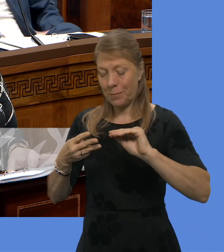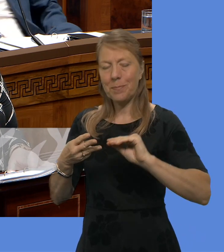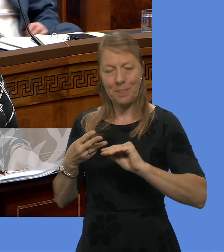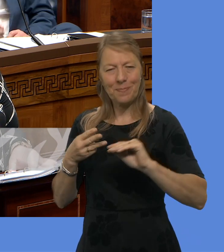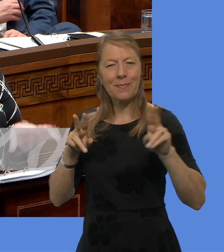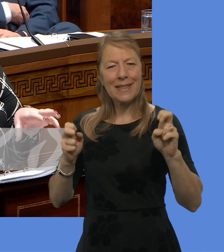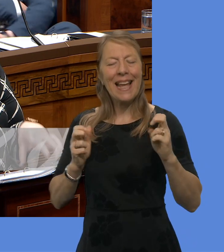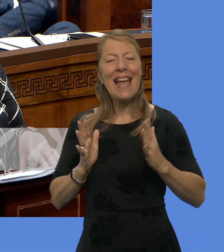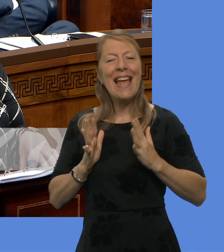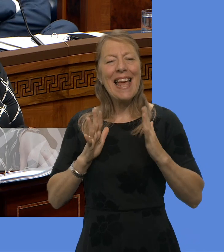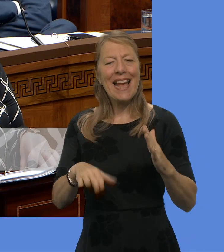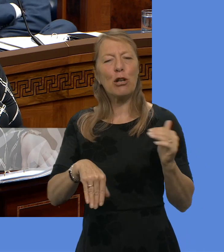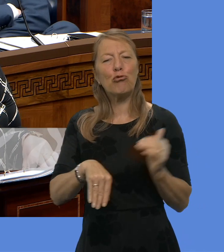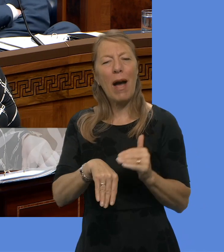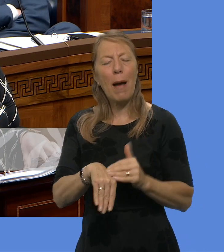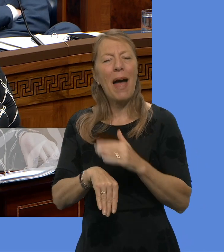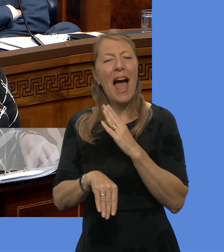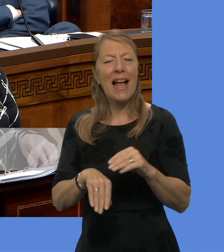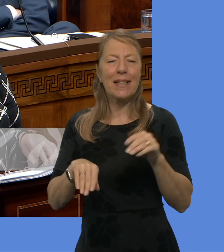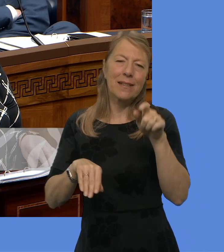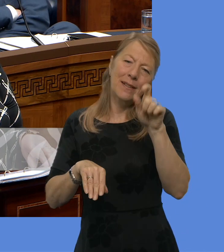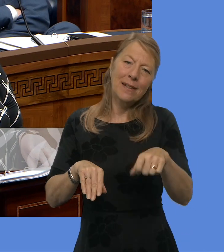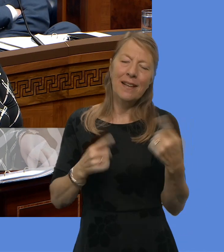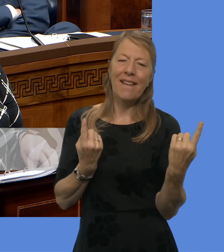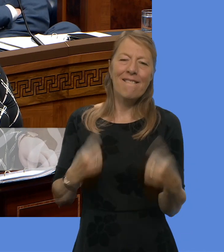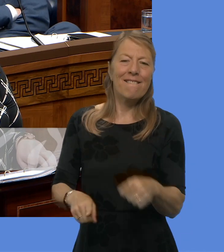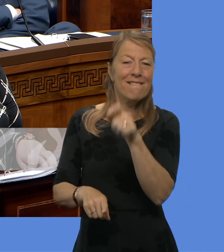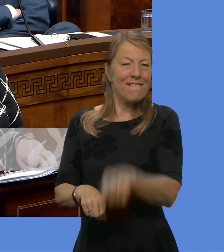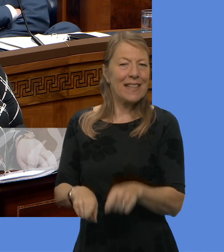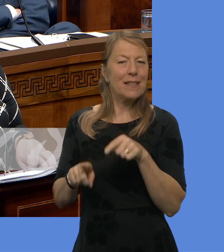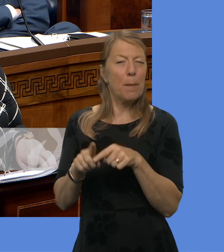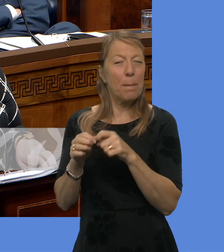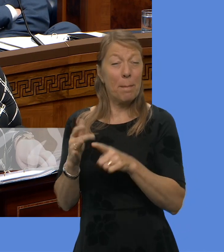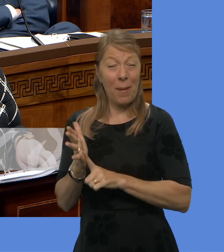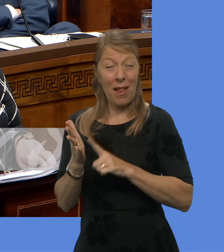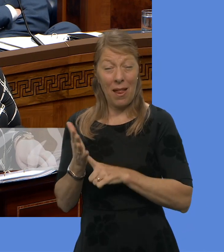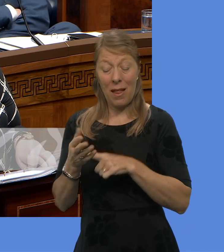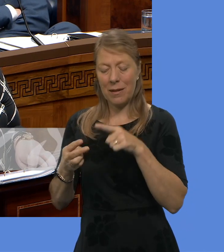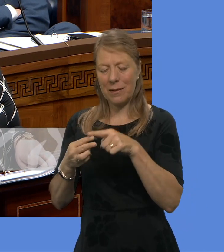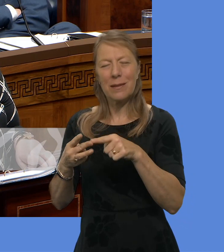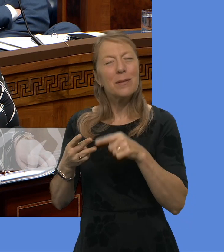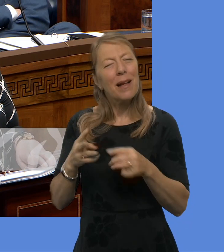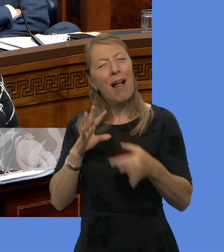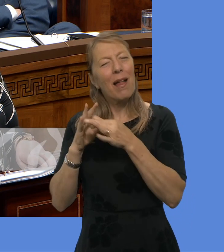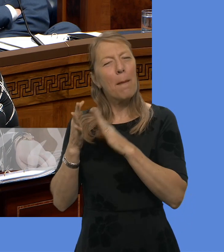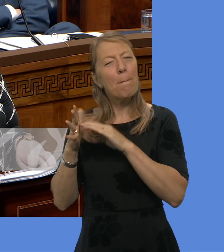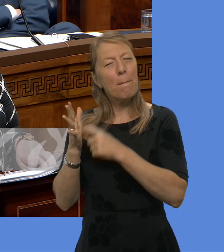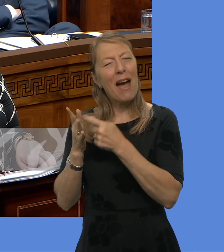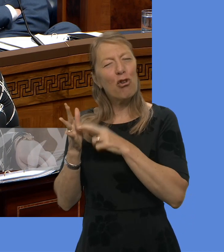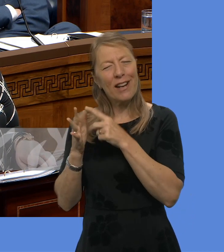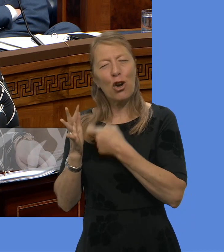crimes provisions, some of the hate crimes provisions that were outlined in the Marinan report, but also some of the remaining victims